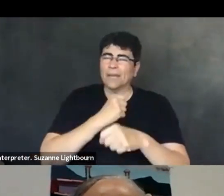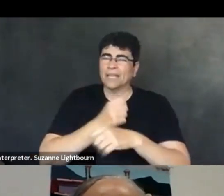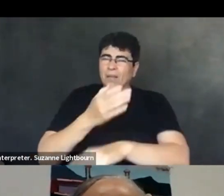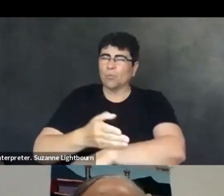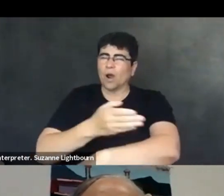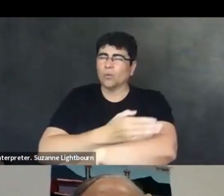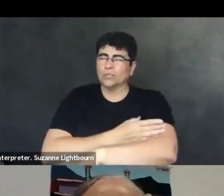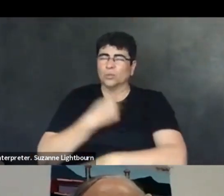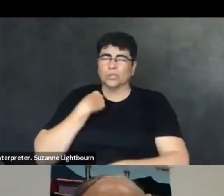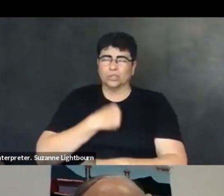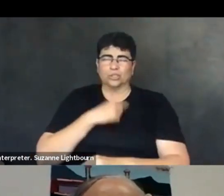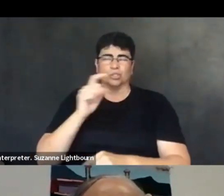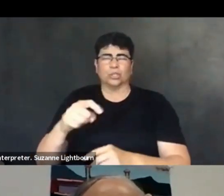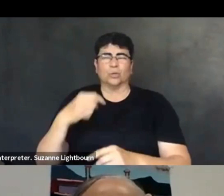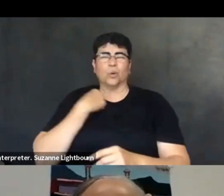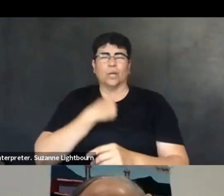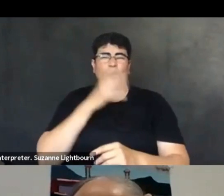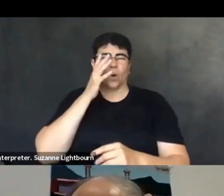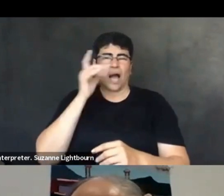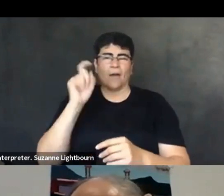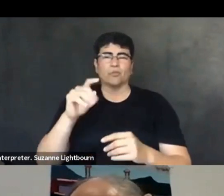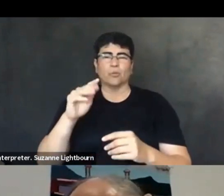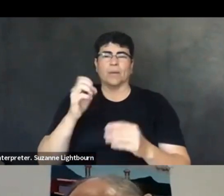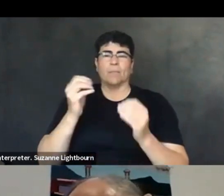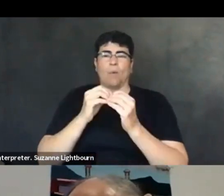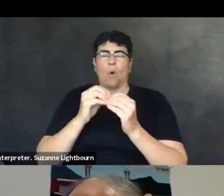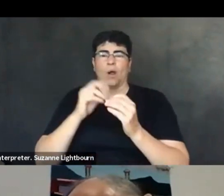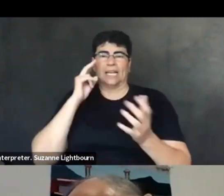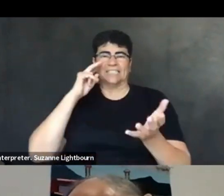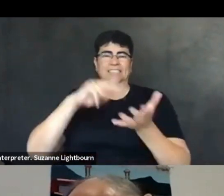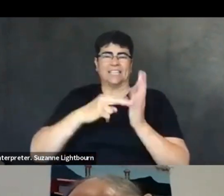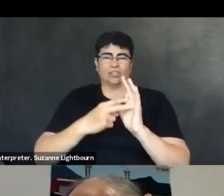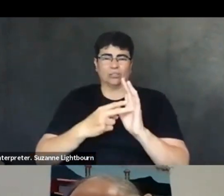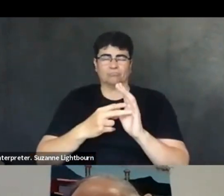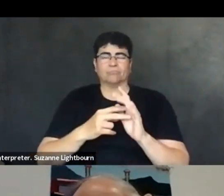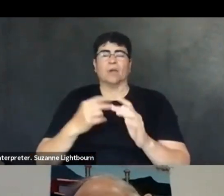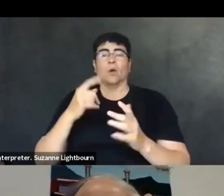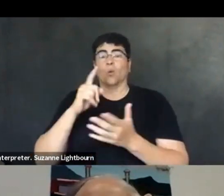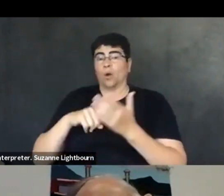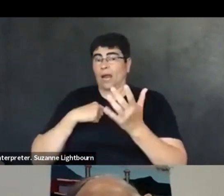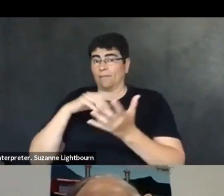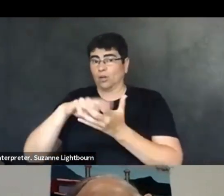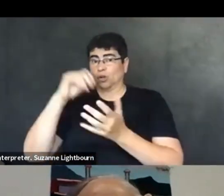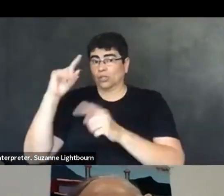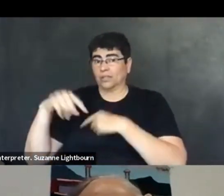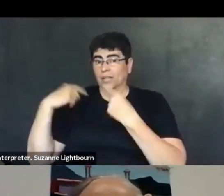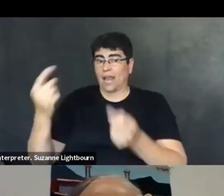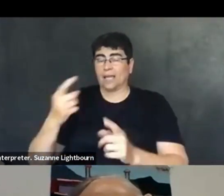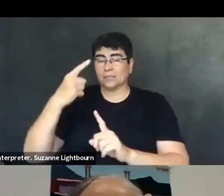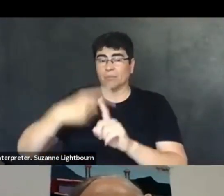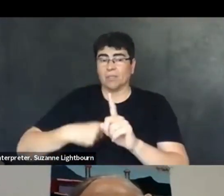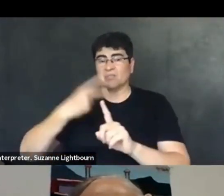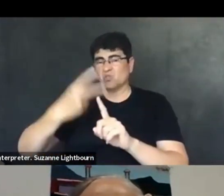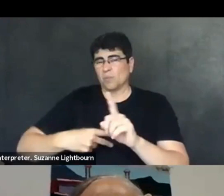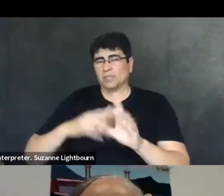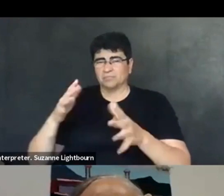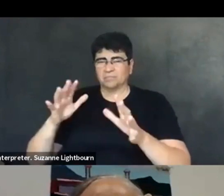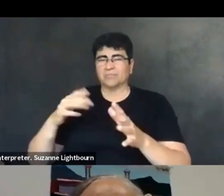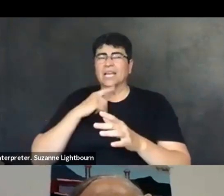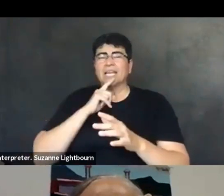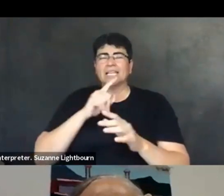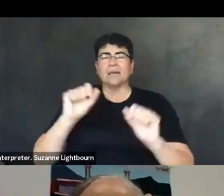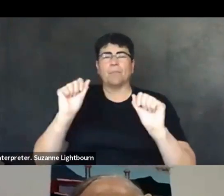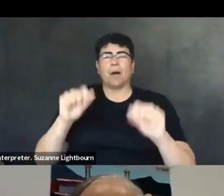making. So we're going to have to be a lot more intentional. One of the things I've learned in the last month or two is that it's